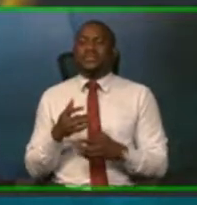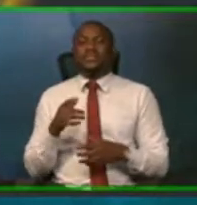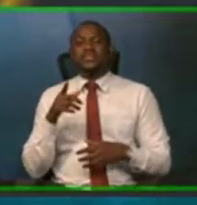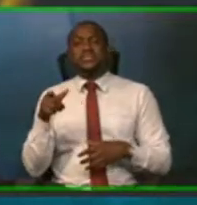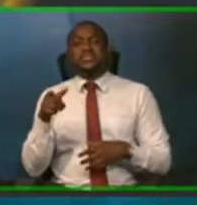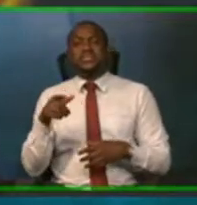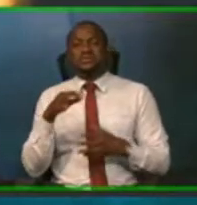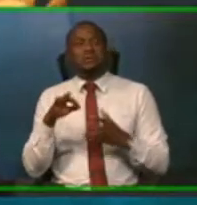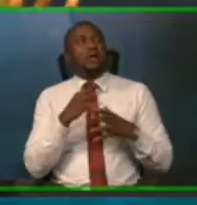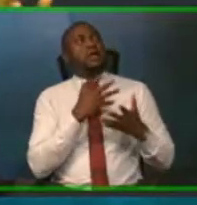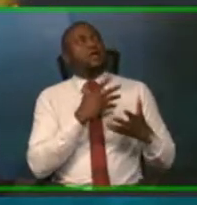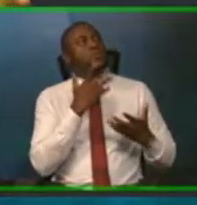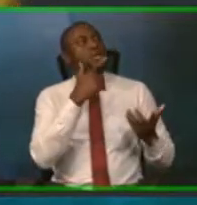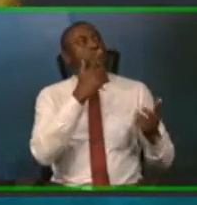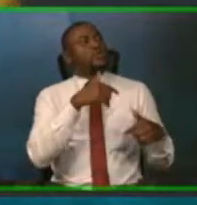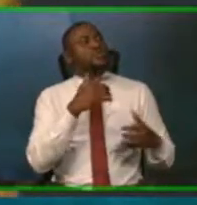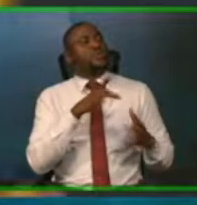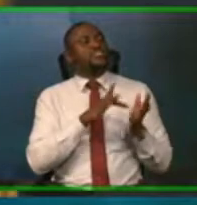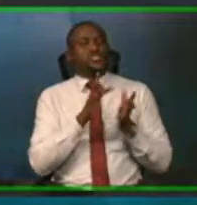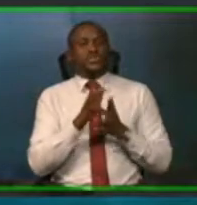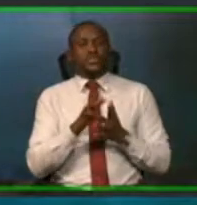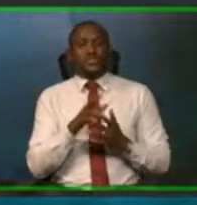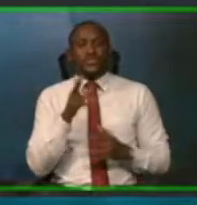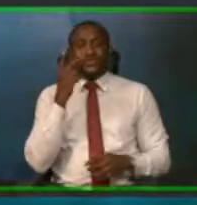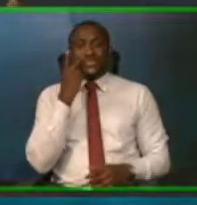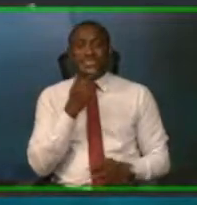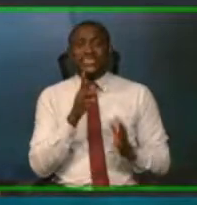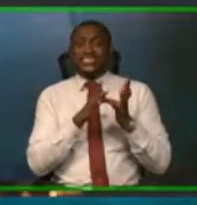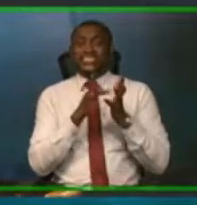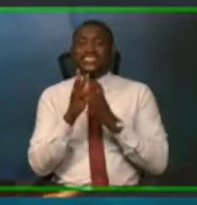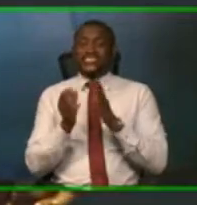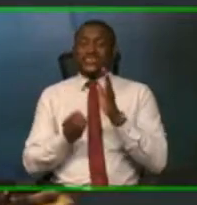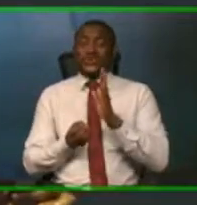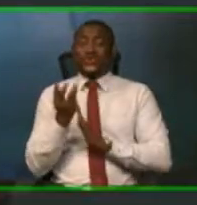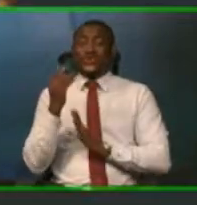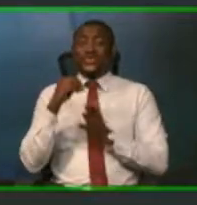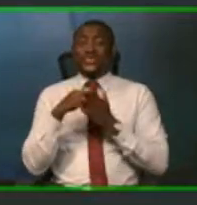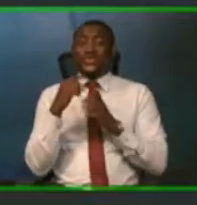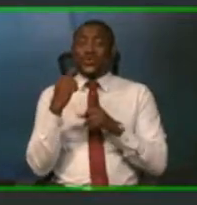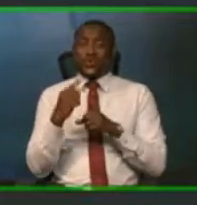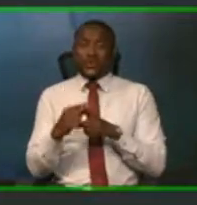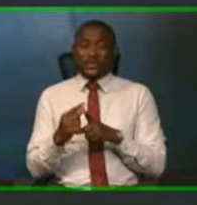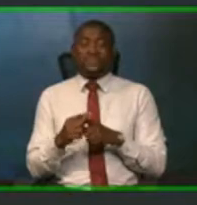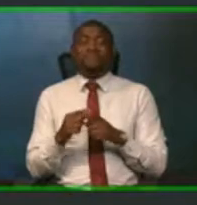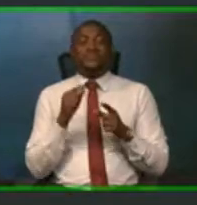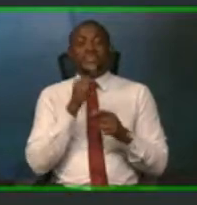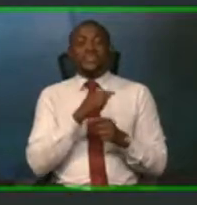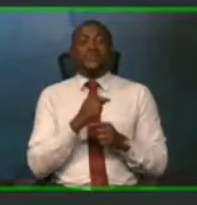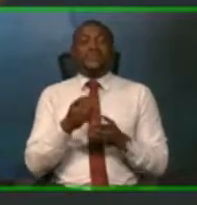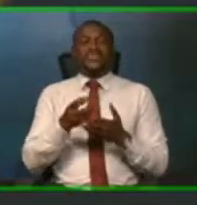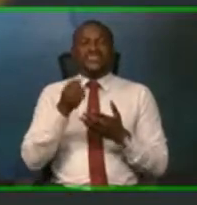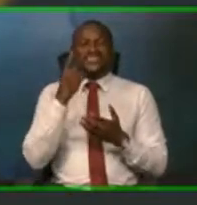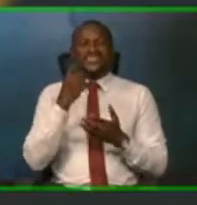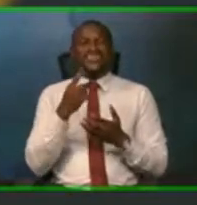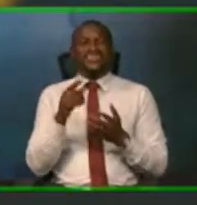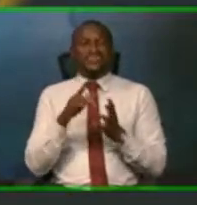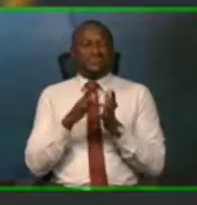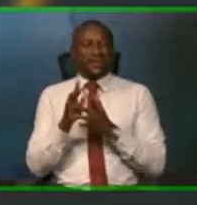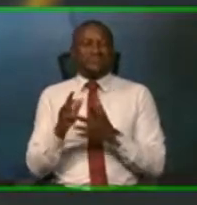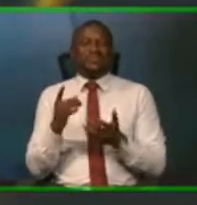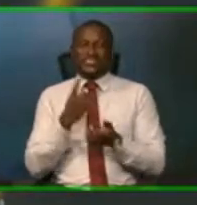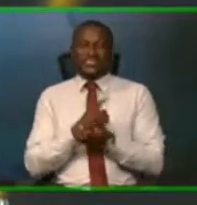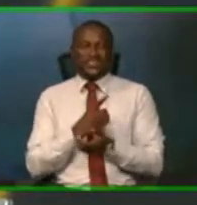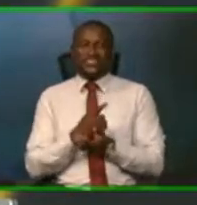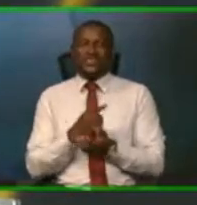thee, Jesus?" So you see that Jesus grew in the word, had doctrine with proof, because exousia,